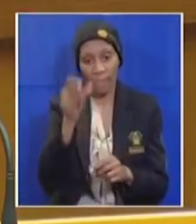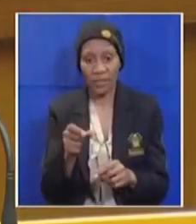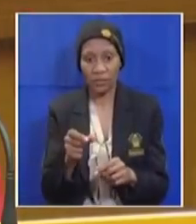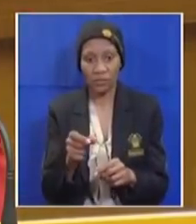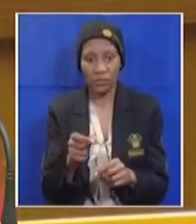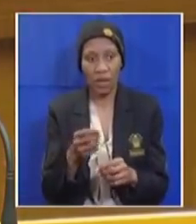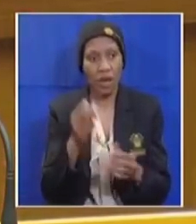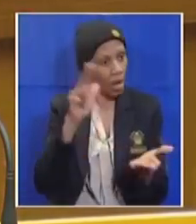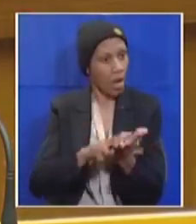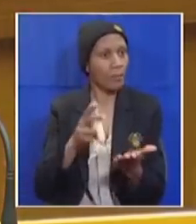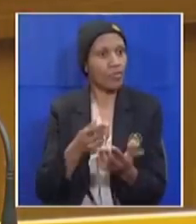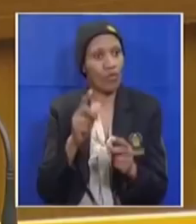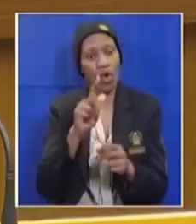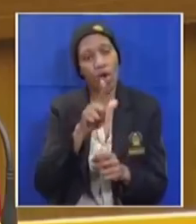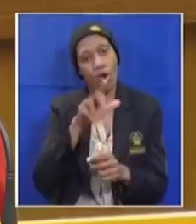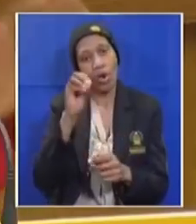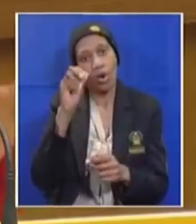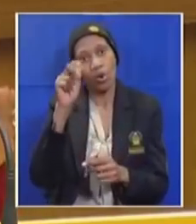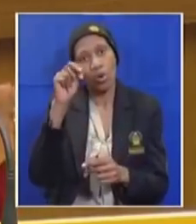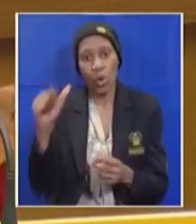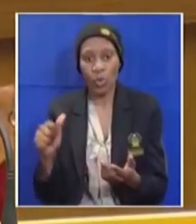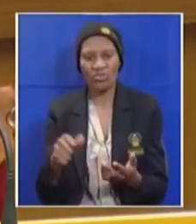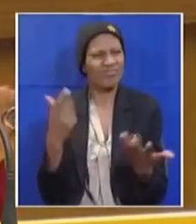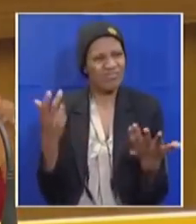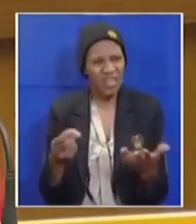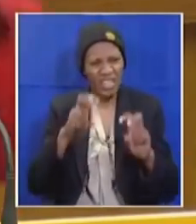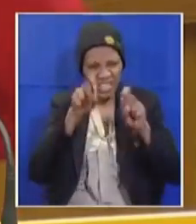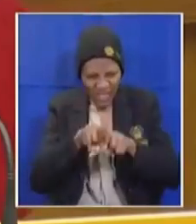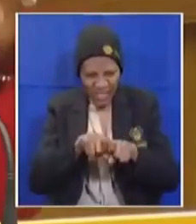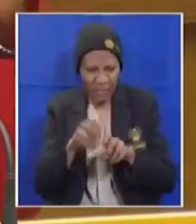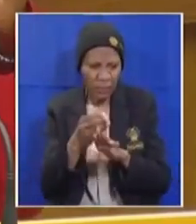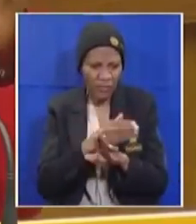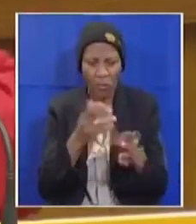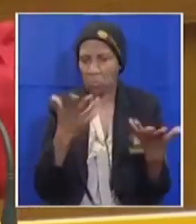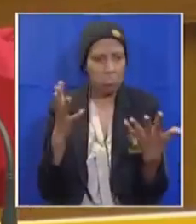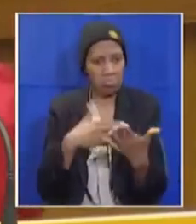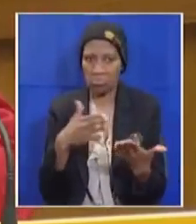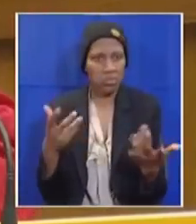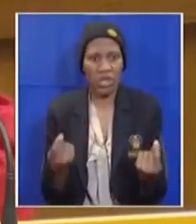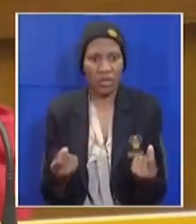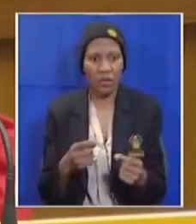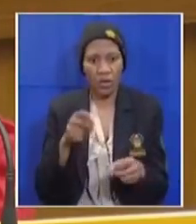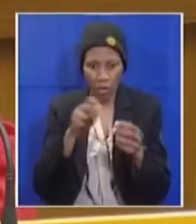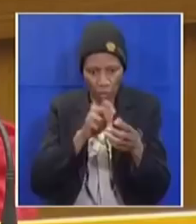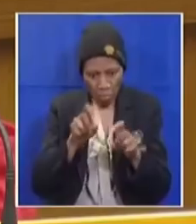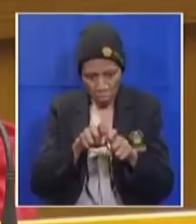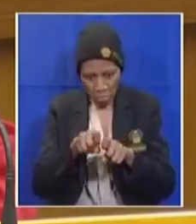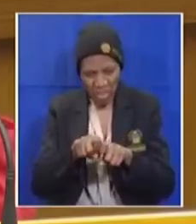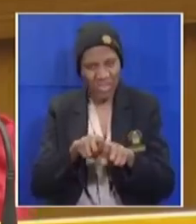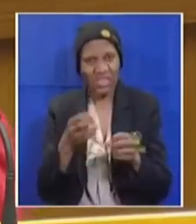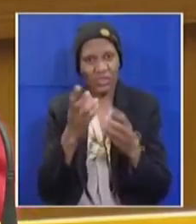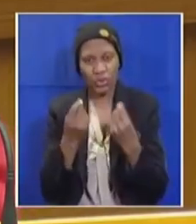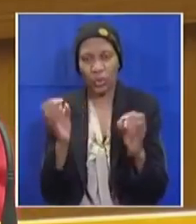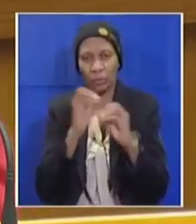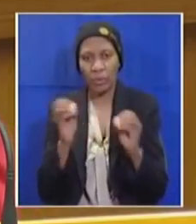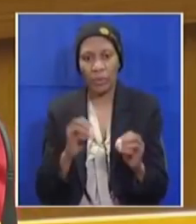loan. You apply for Wonga online, no affordability test is done, you get a loan. That is how our people